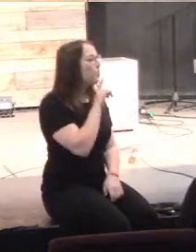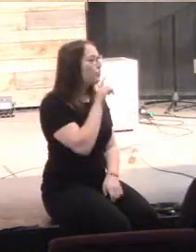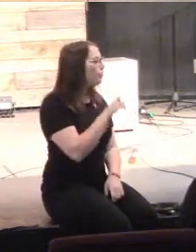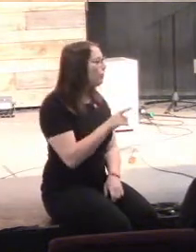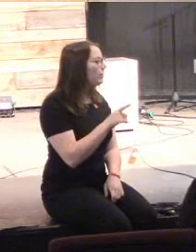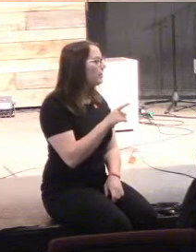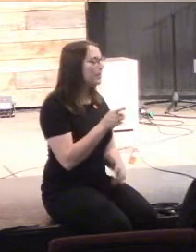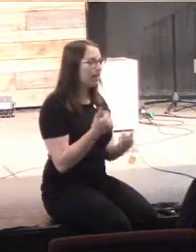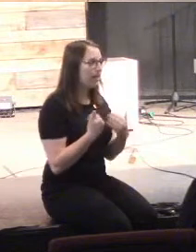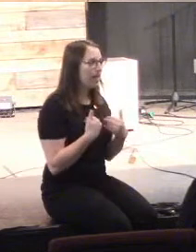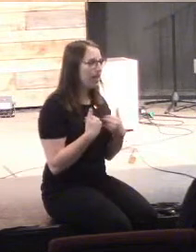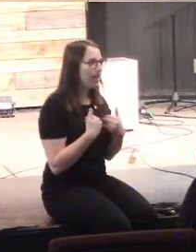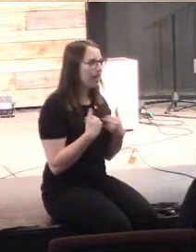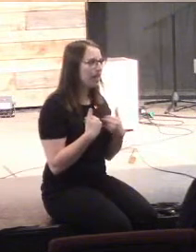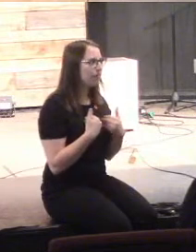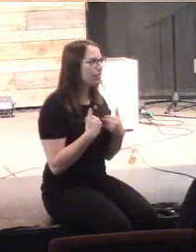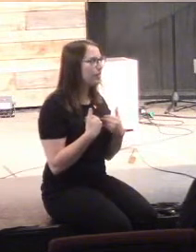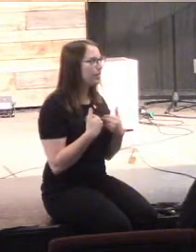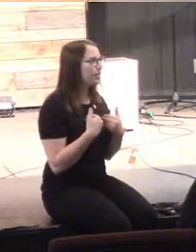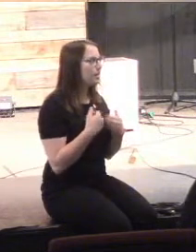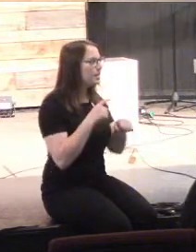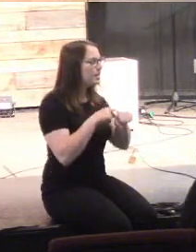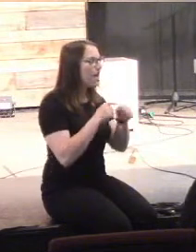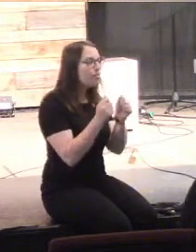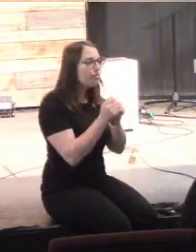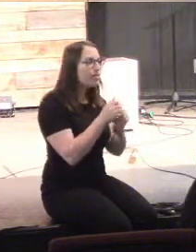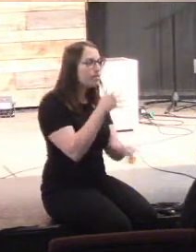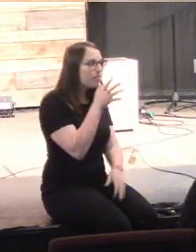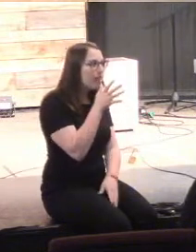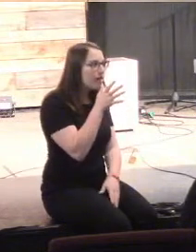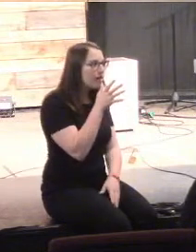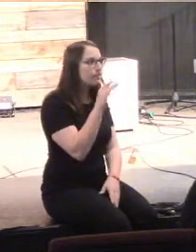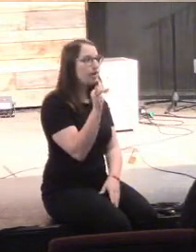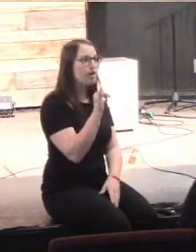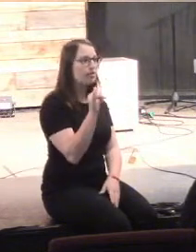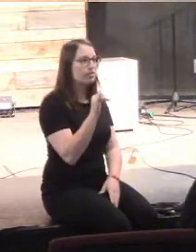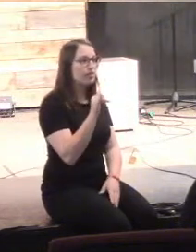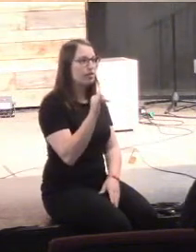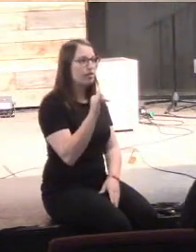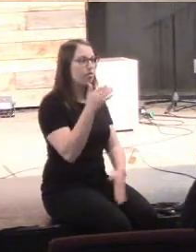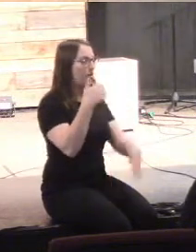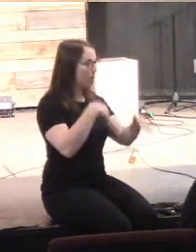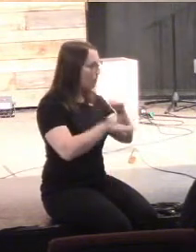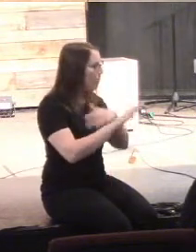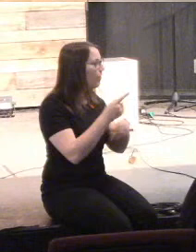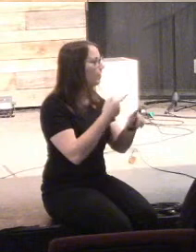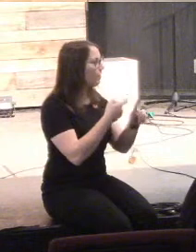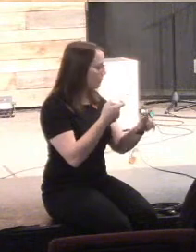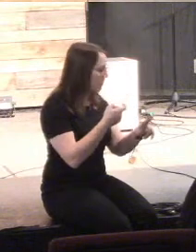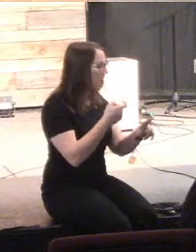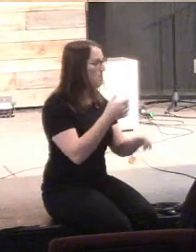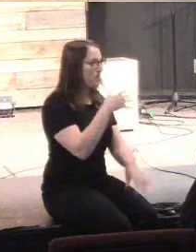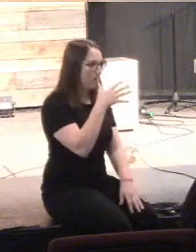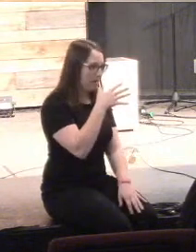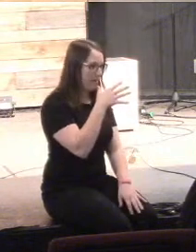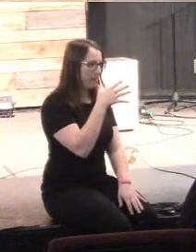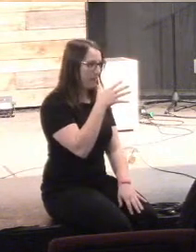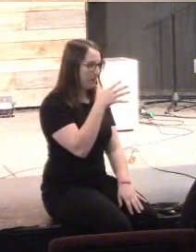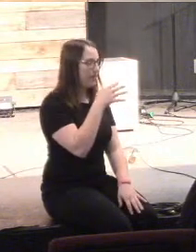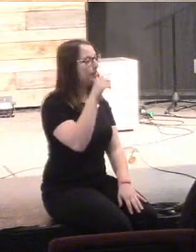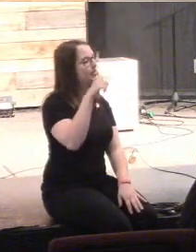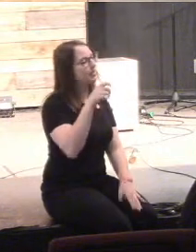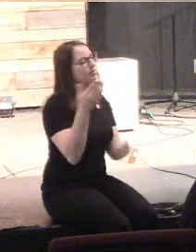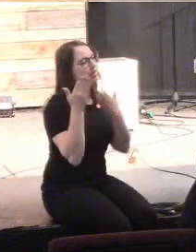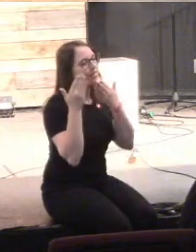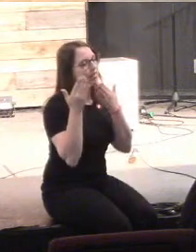where we not only bring our mamas, but anyone who has been born of a mother. We need to bring all those people and have a